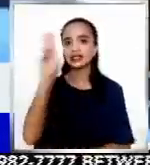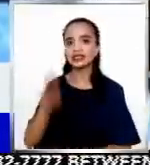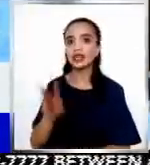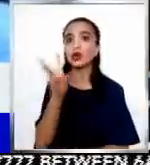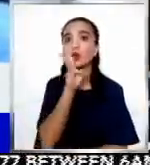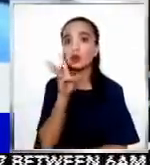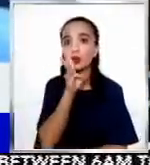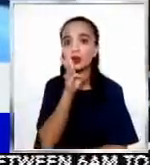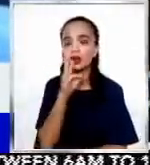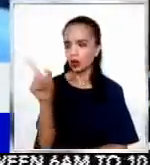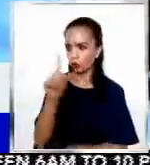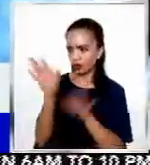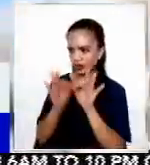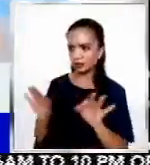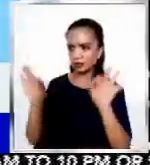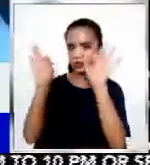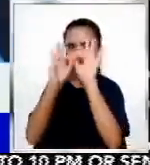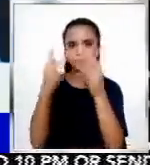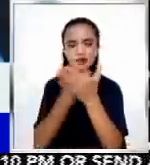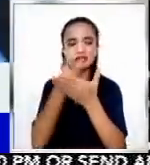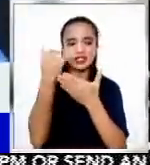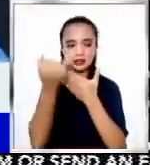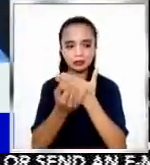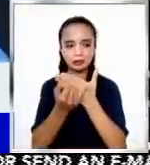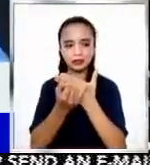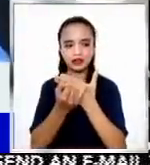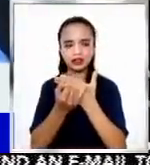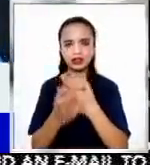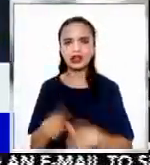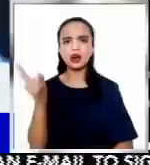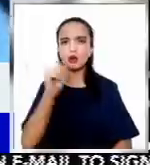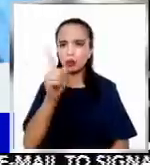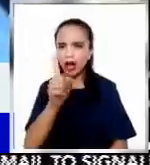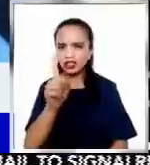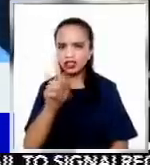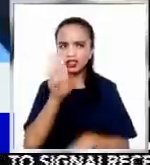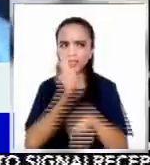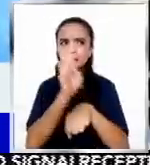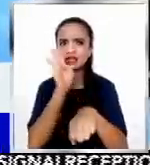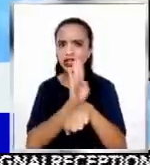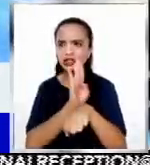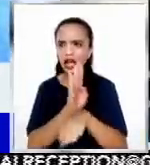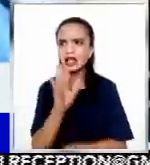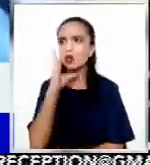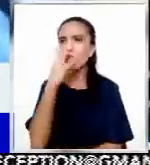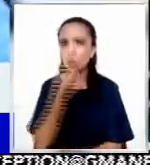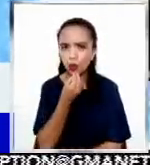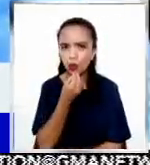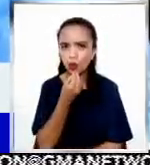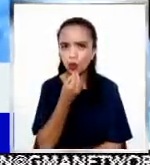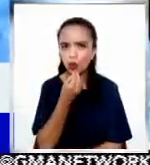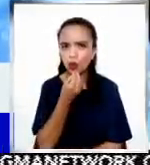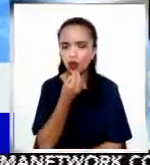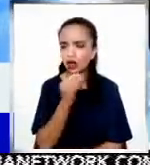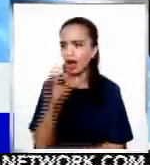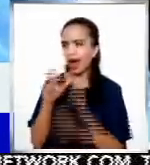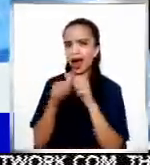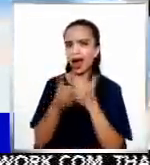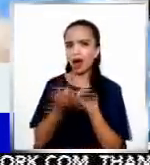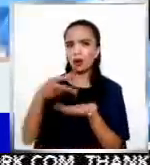project viability. Ano ho yung business? At sino ho ang paano nila babayaran yung loans